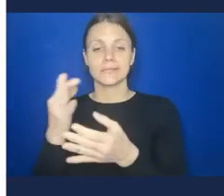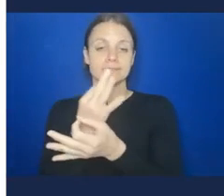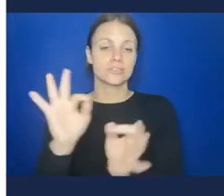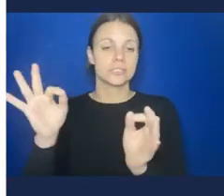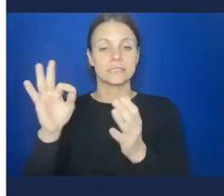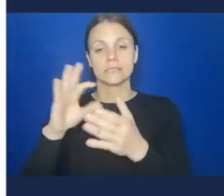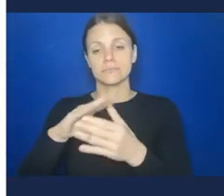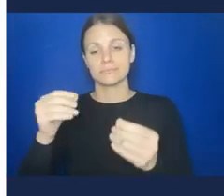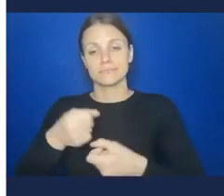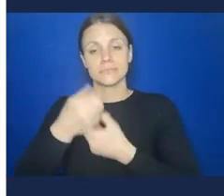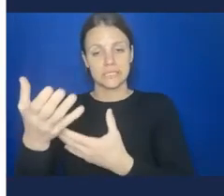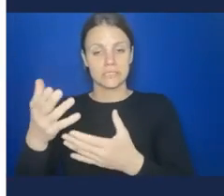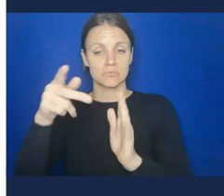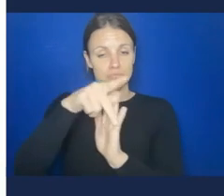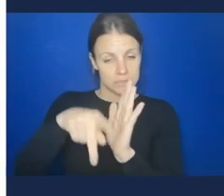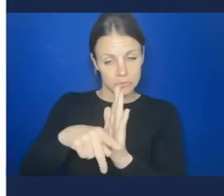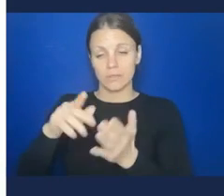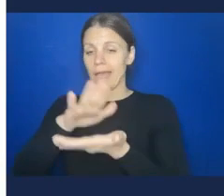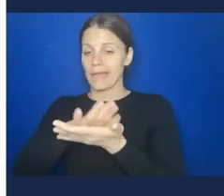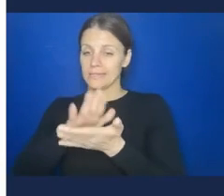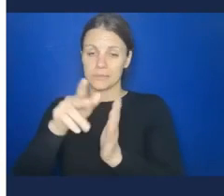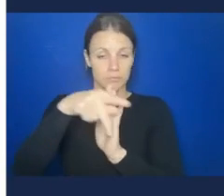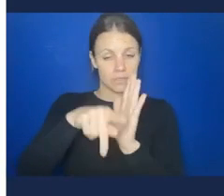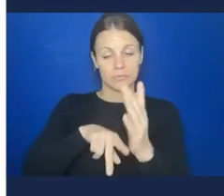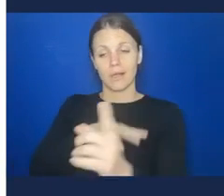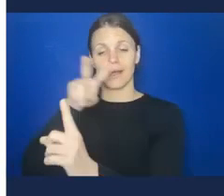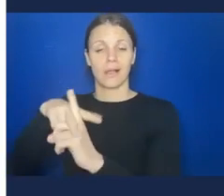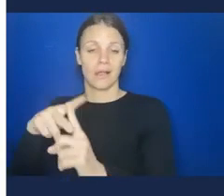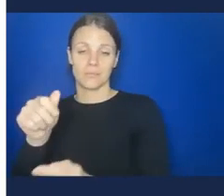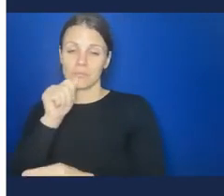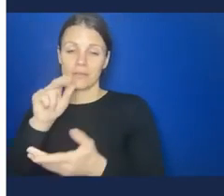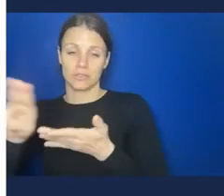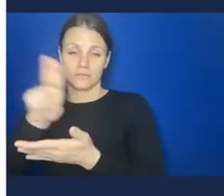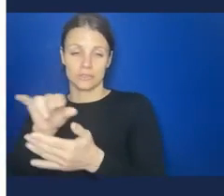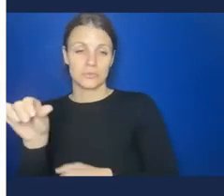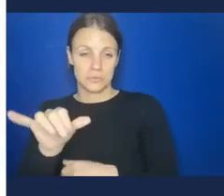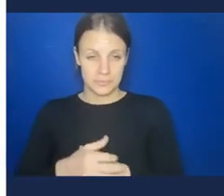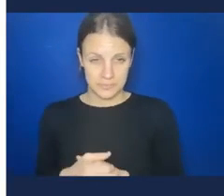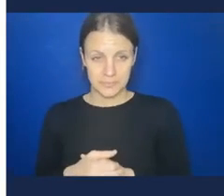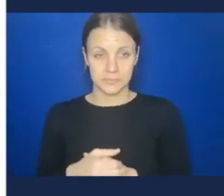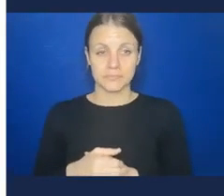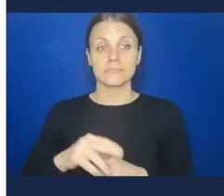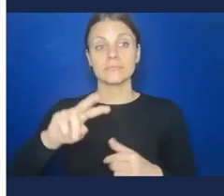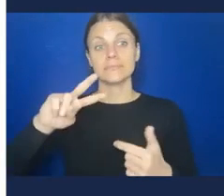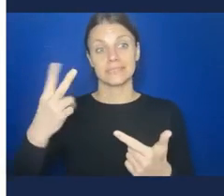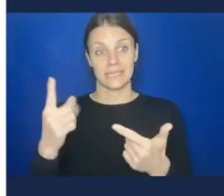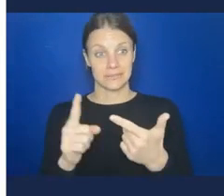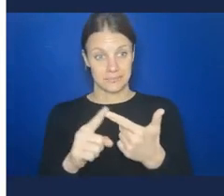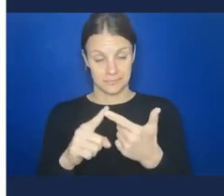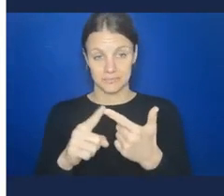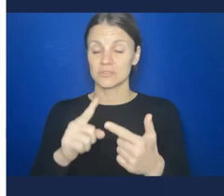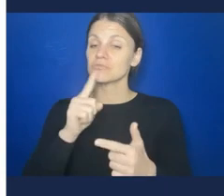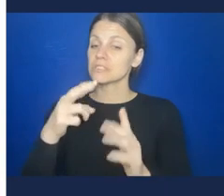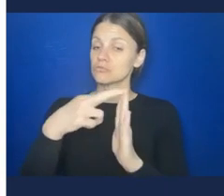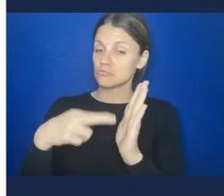and academic freedom principles apply to private universities. The second point I want to highlight is that the rules differ